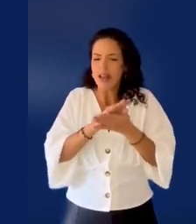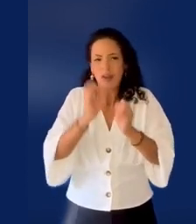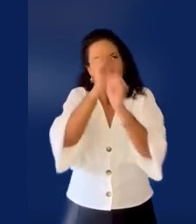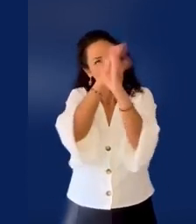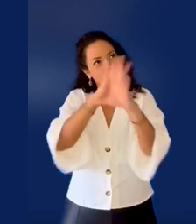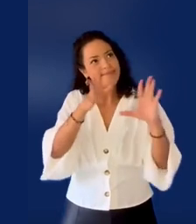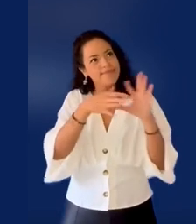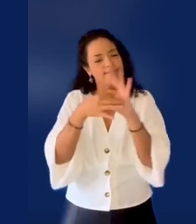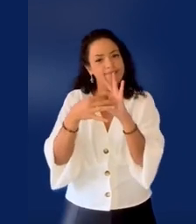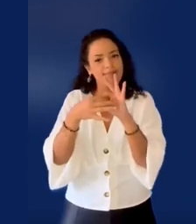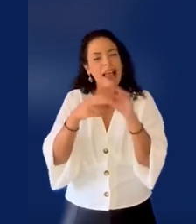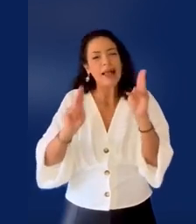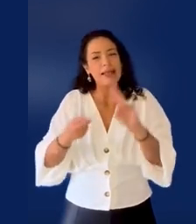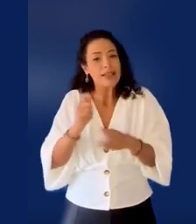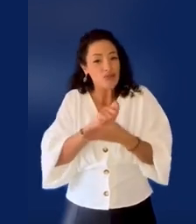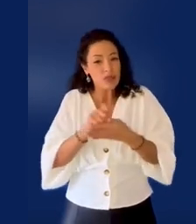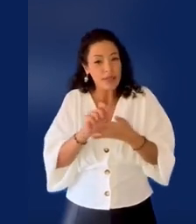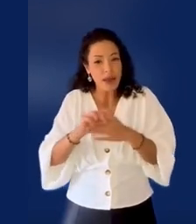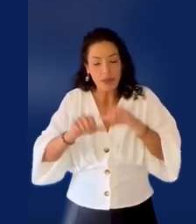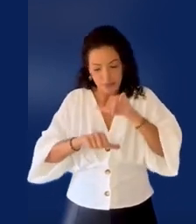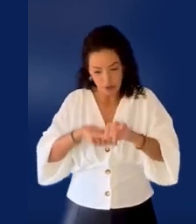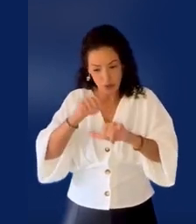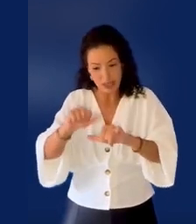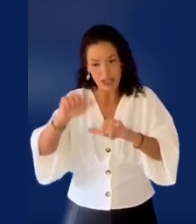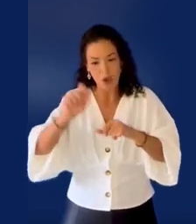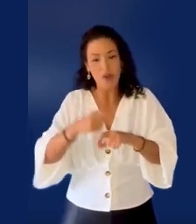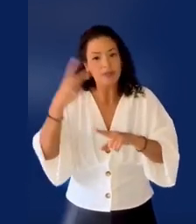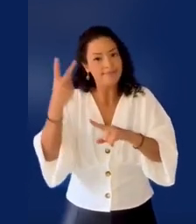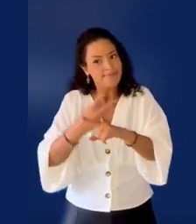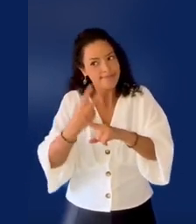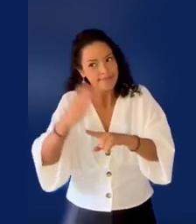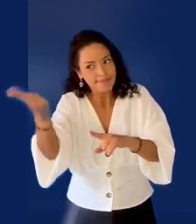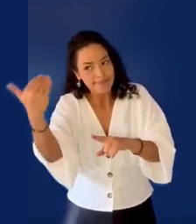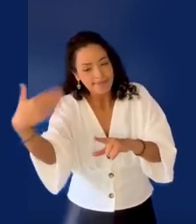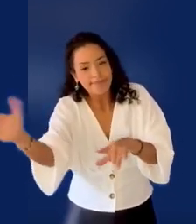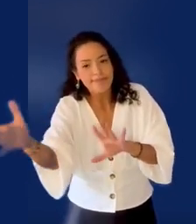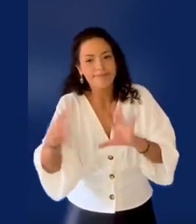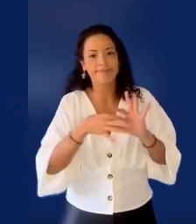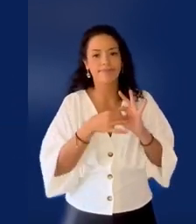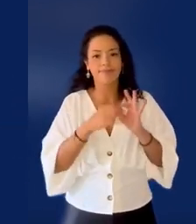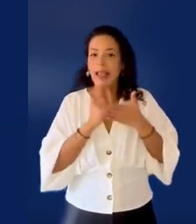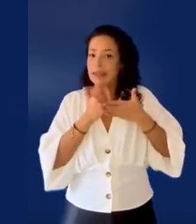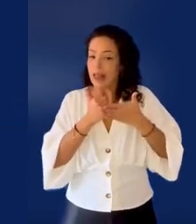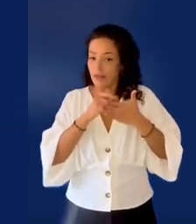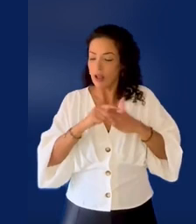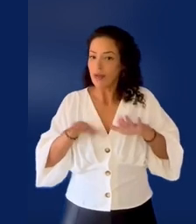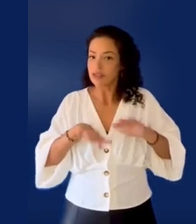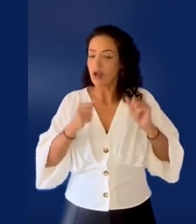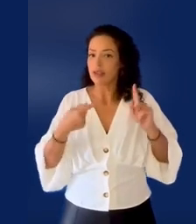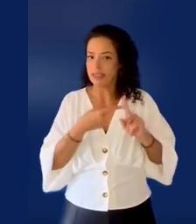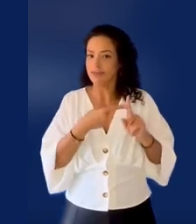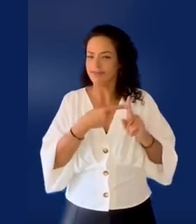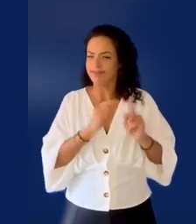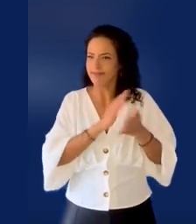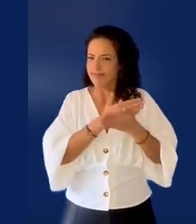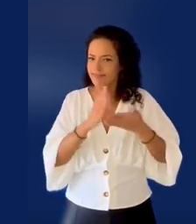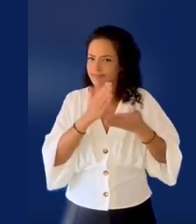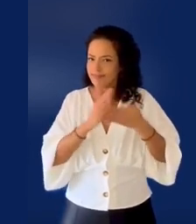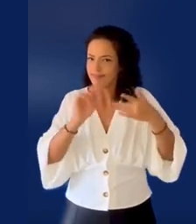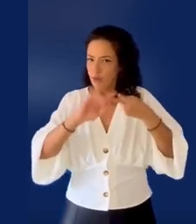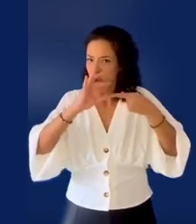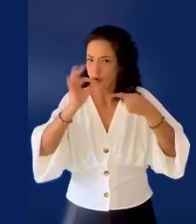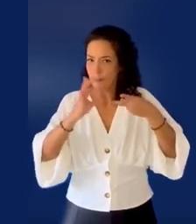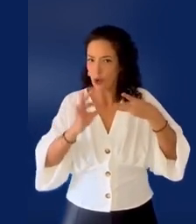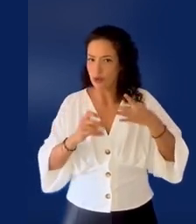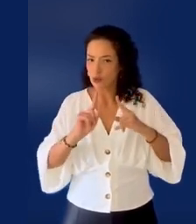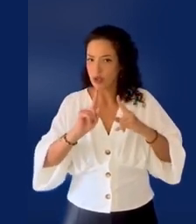about the process of reconnection. Although her explanation is helpful in providing a starting point by outlining its components,